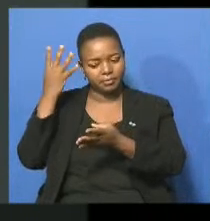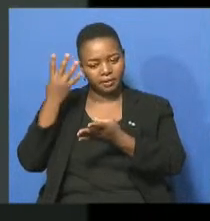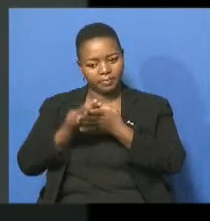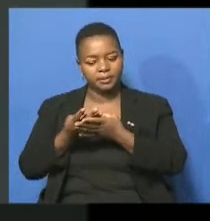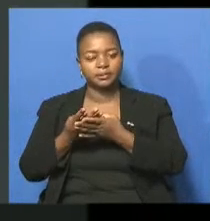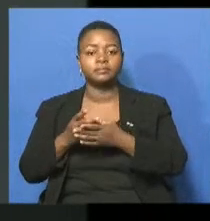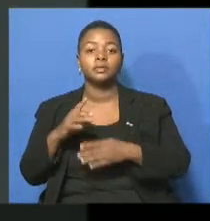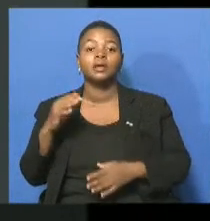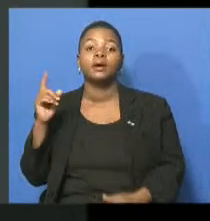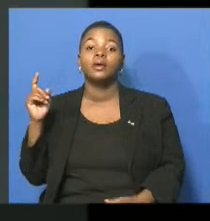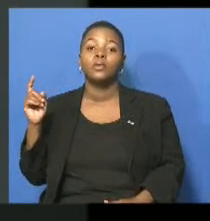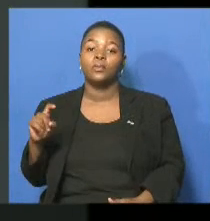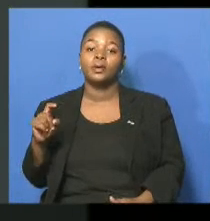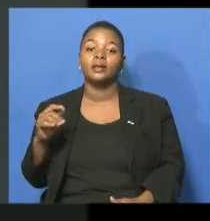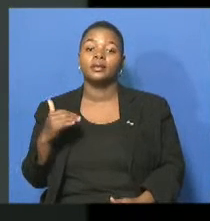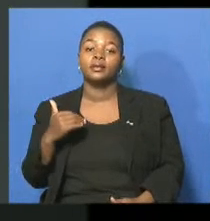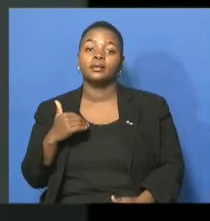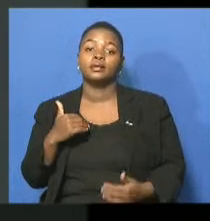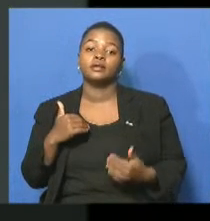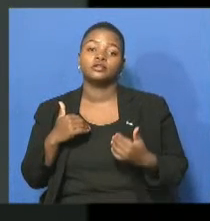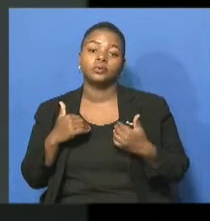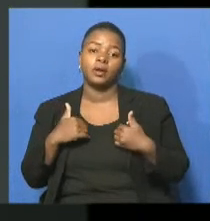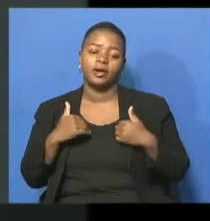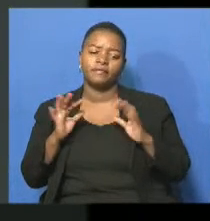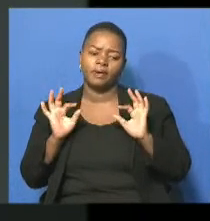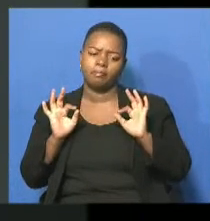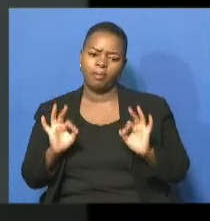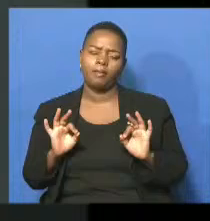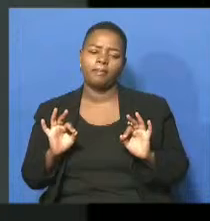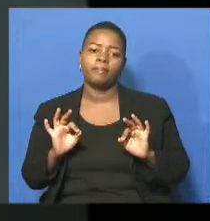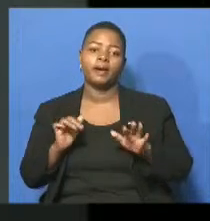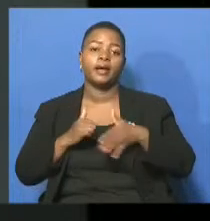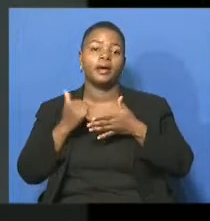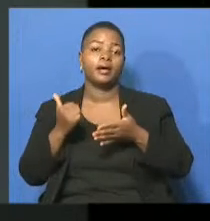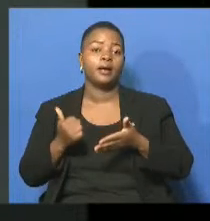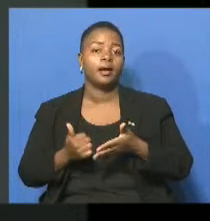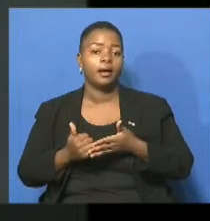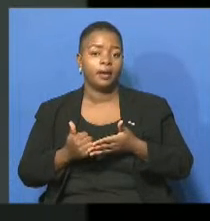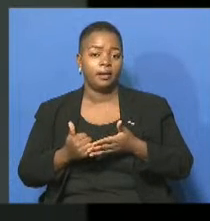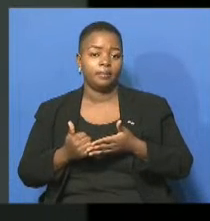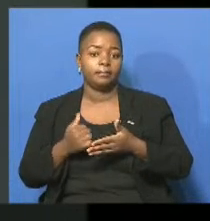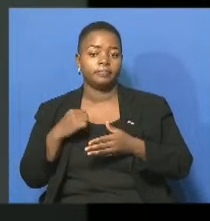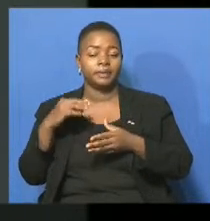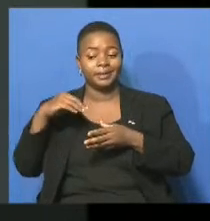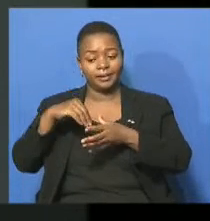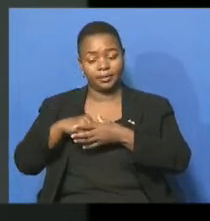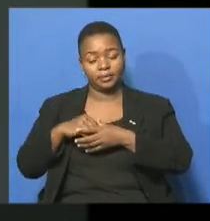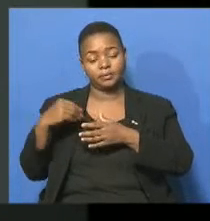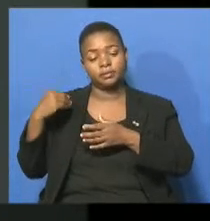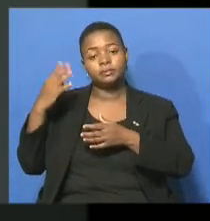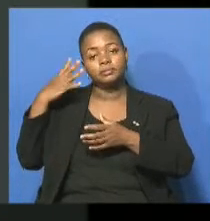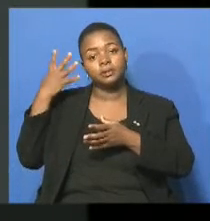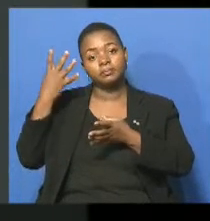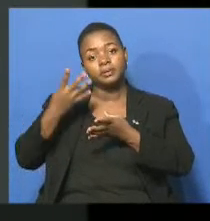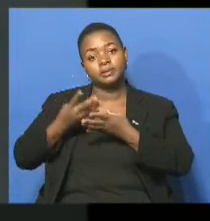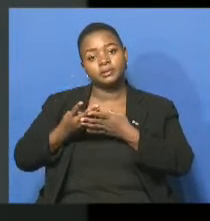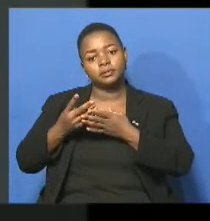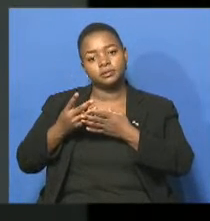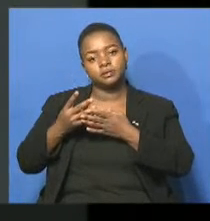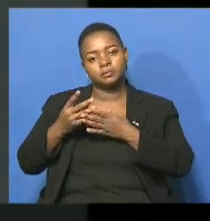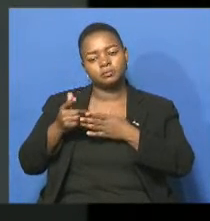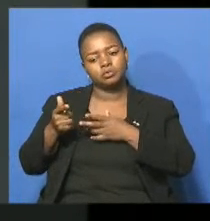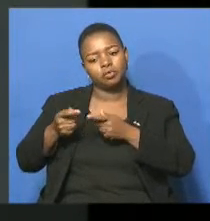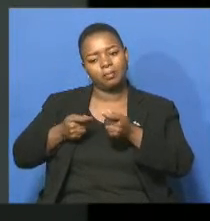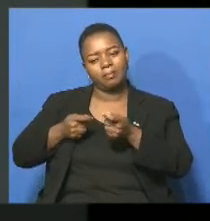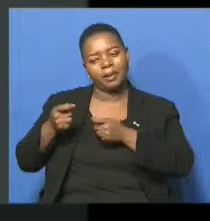do need to have a proper provision of mental illness within the prison settings